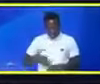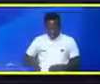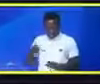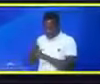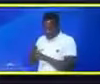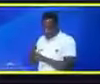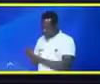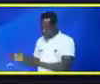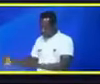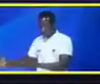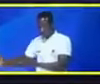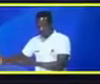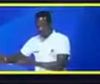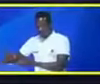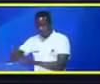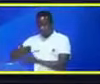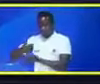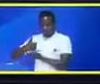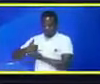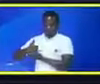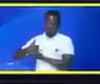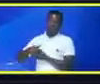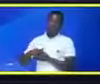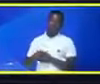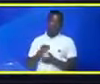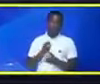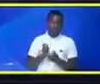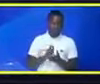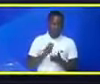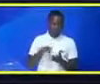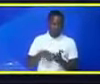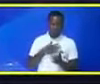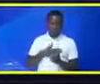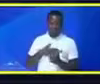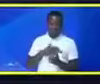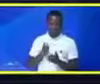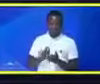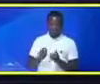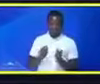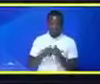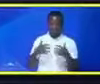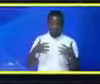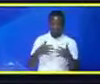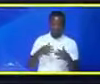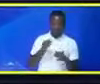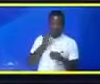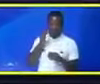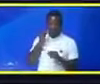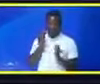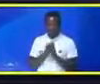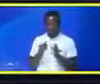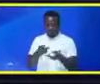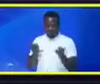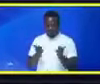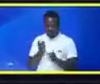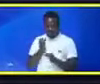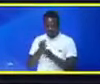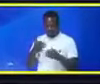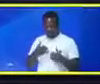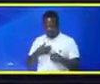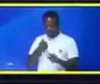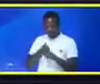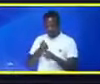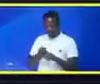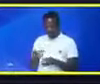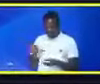your request. So once you're done writing, perhaps you wrote in fear at home. Now you are in an atmosphere of faith. You can still